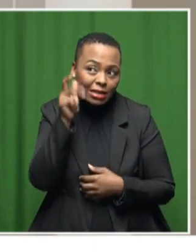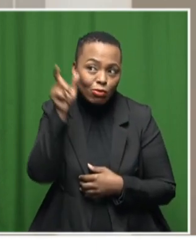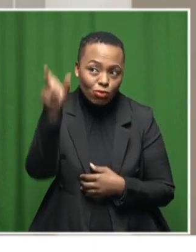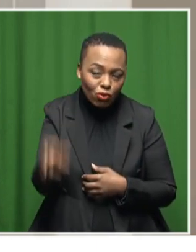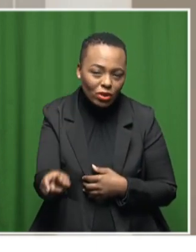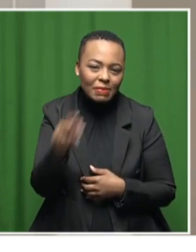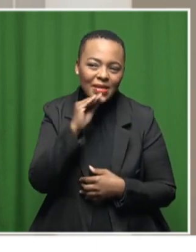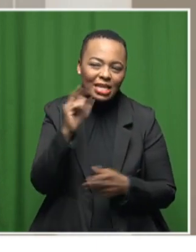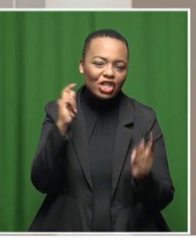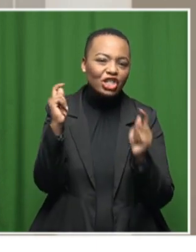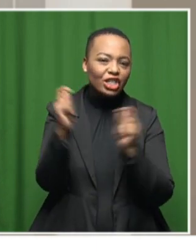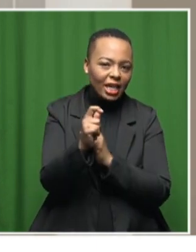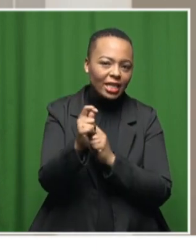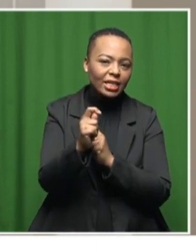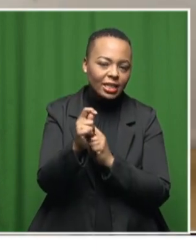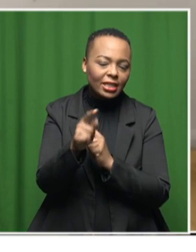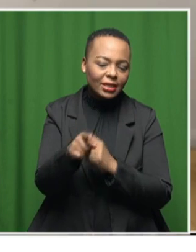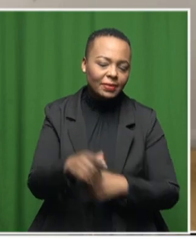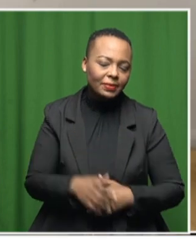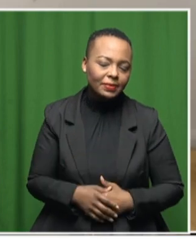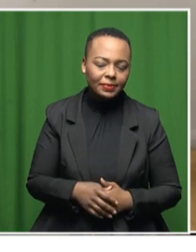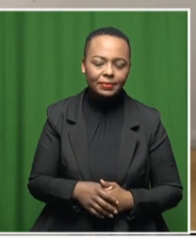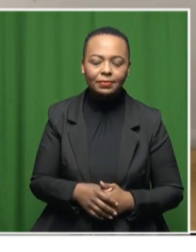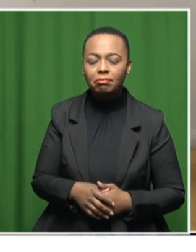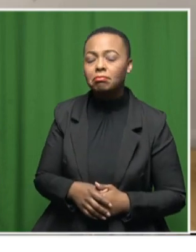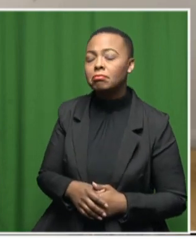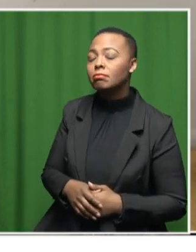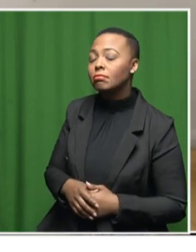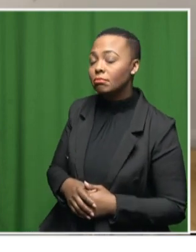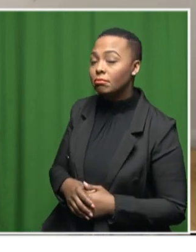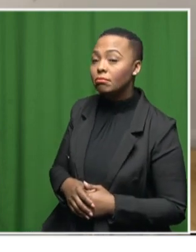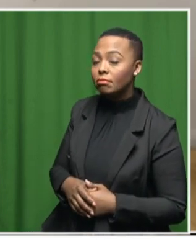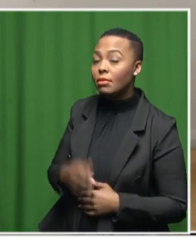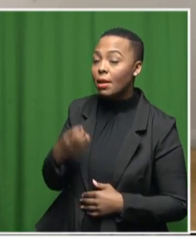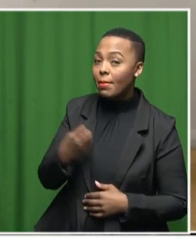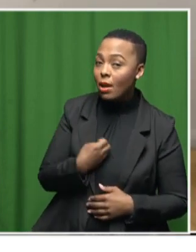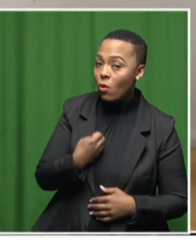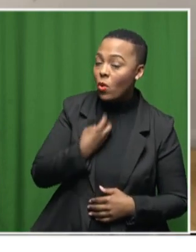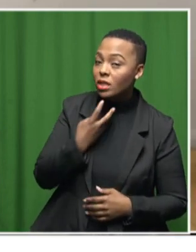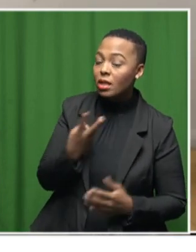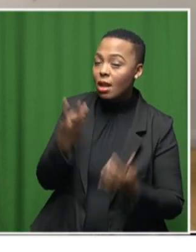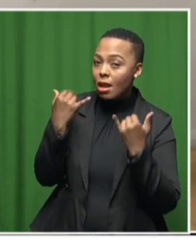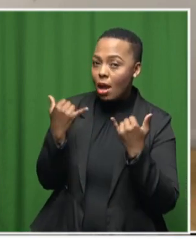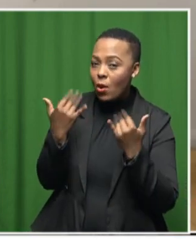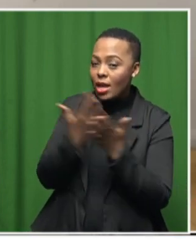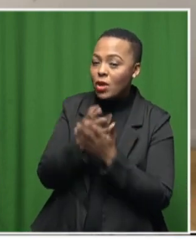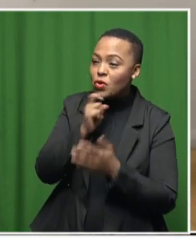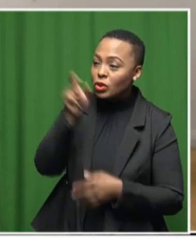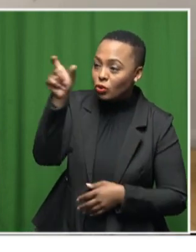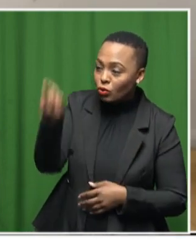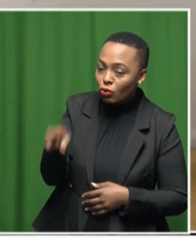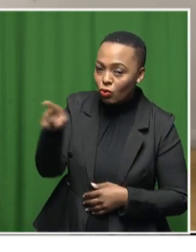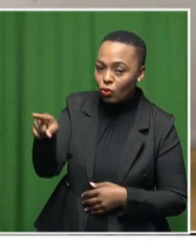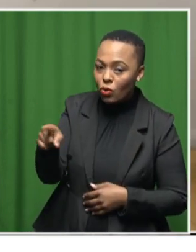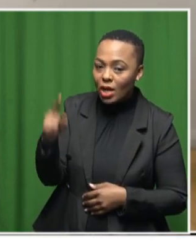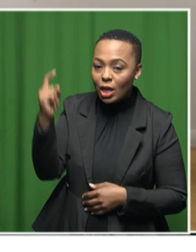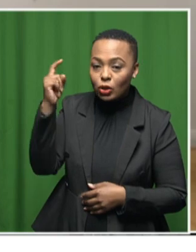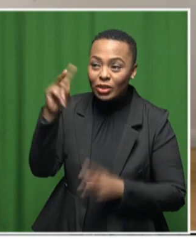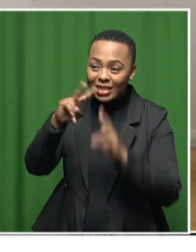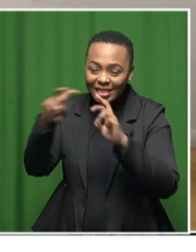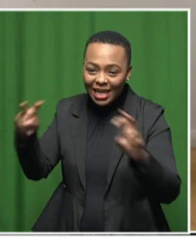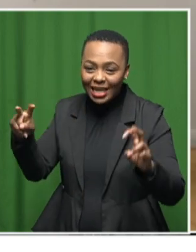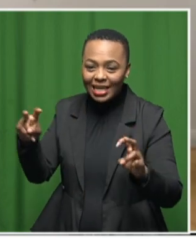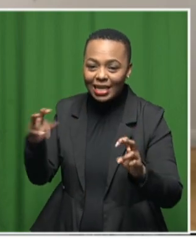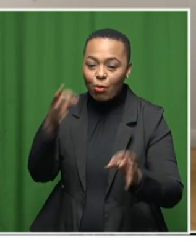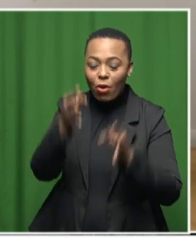well. I just wish that, you know, we can use you to check whether politicians are lying